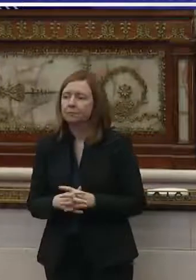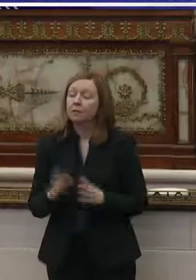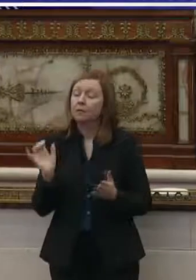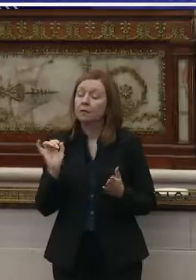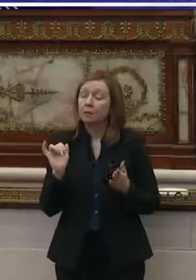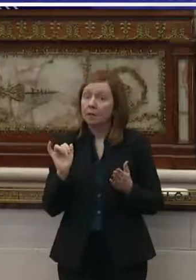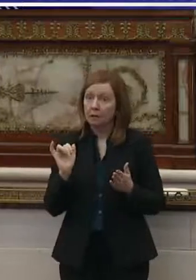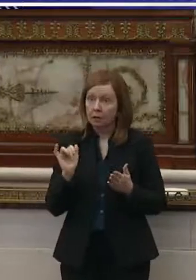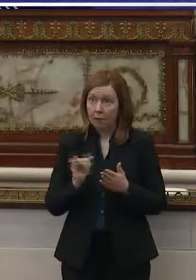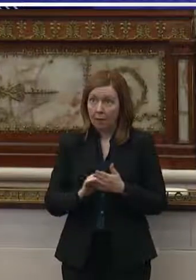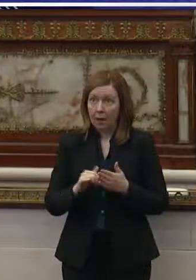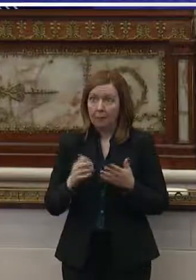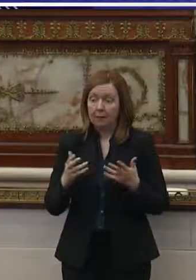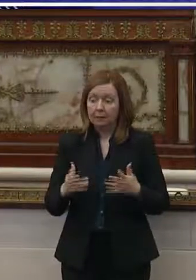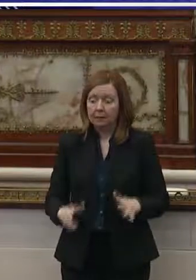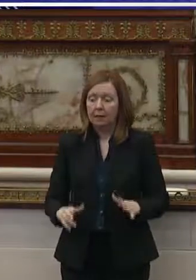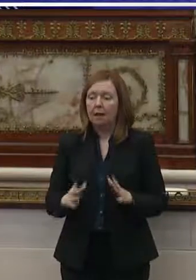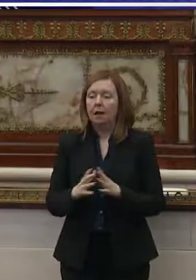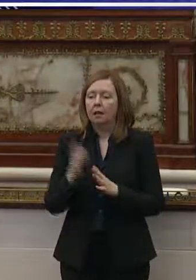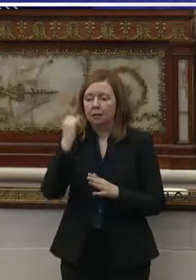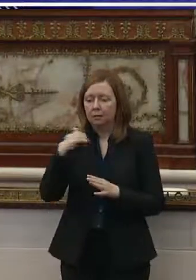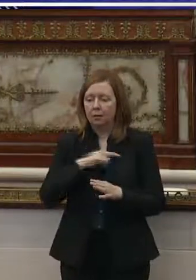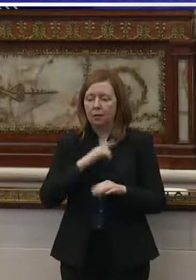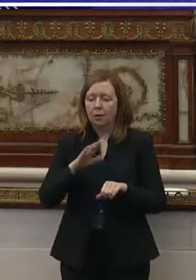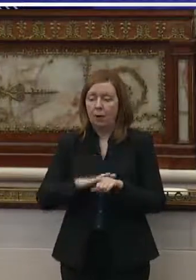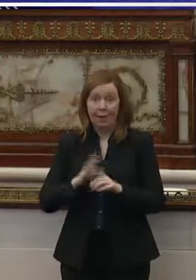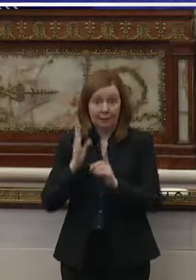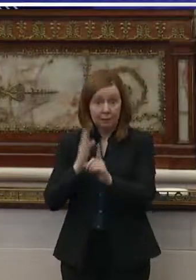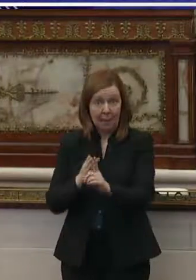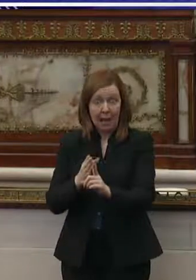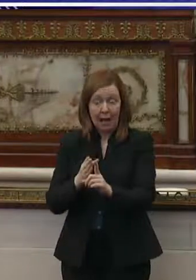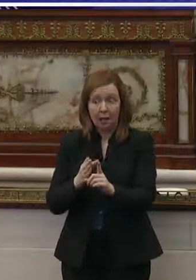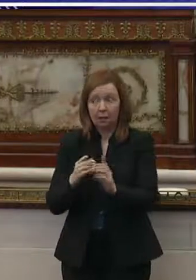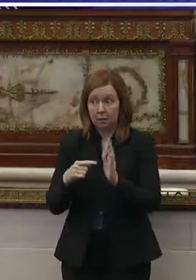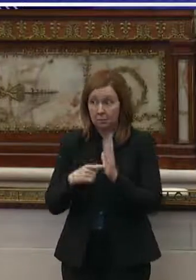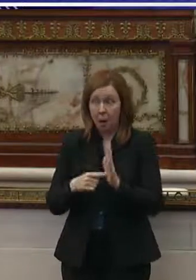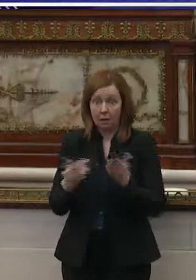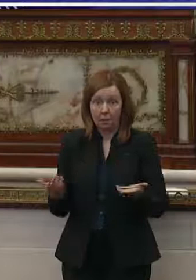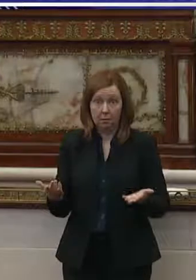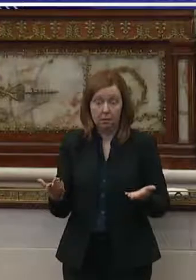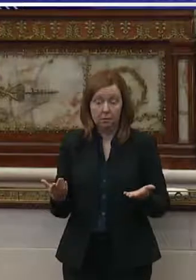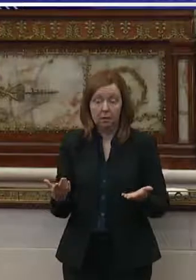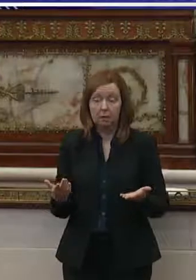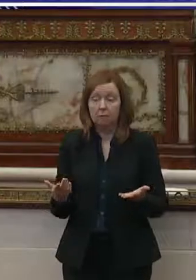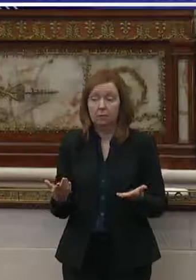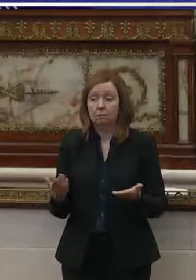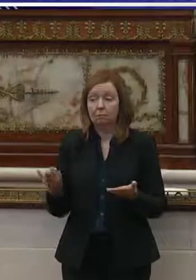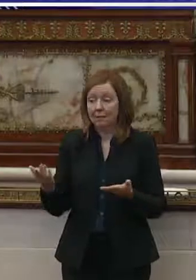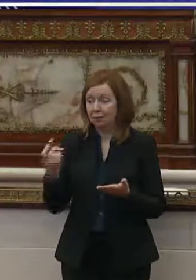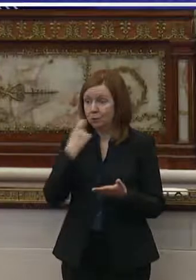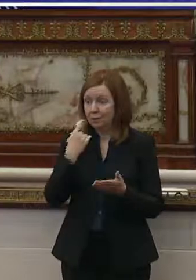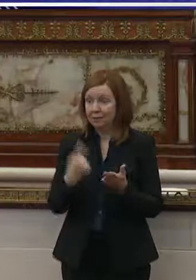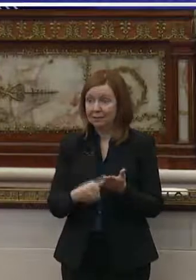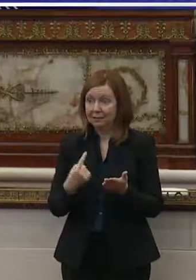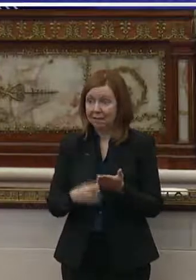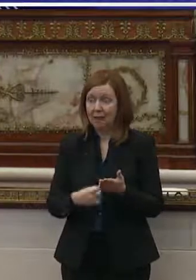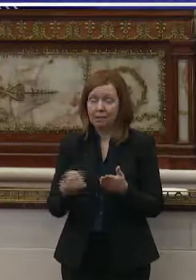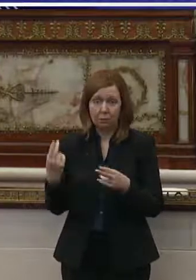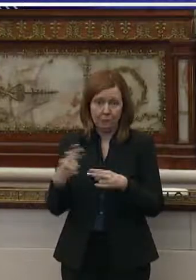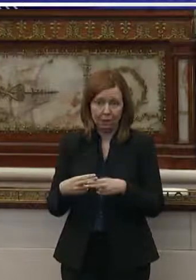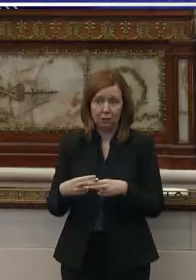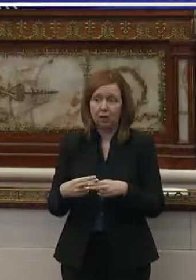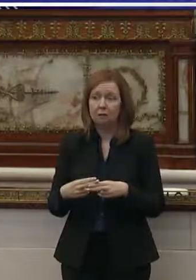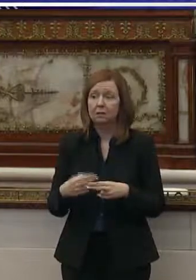being said, if we are on this path and this model, as you discuss or as you